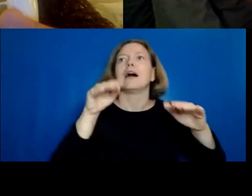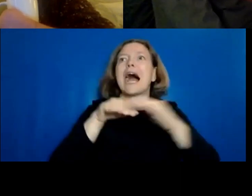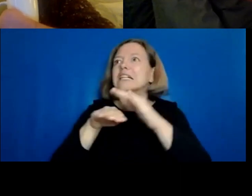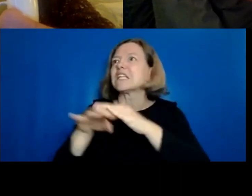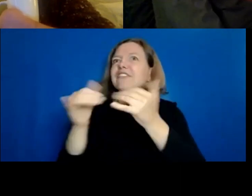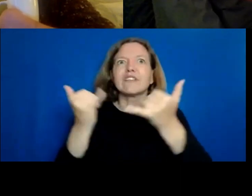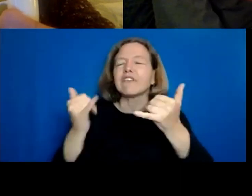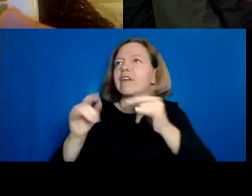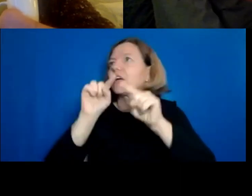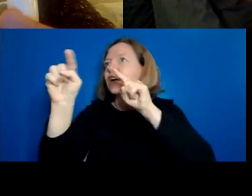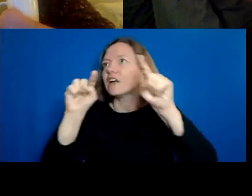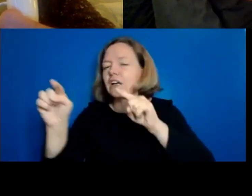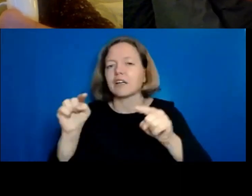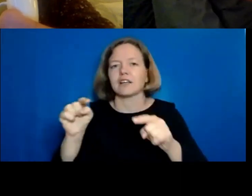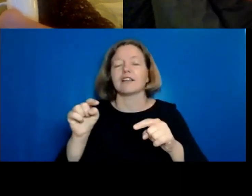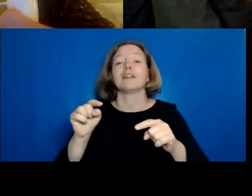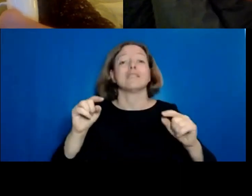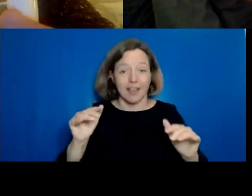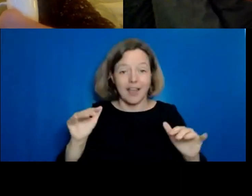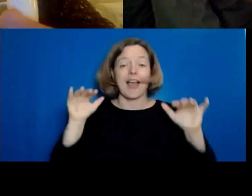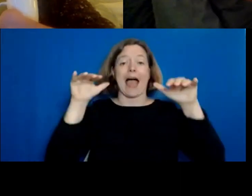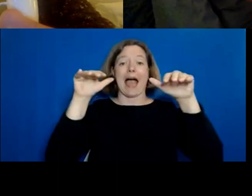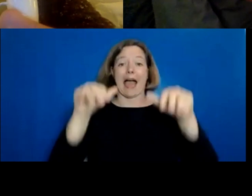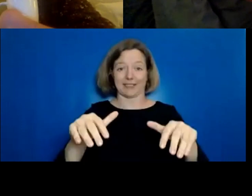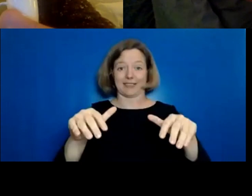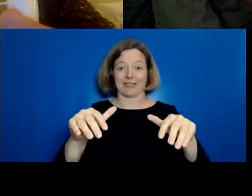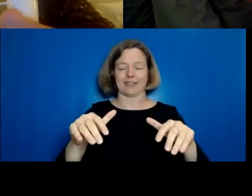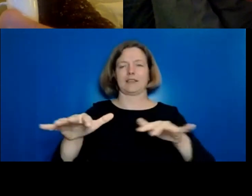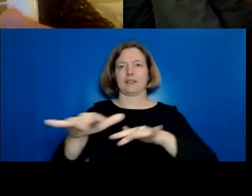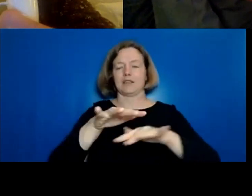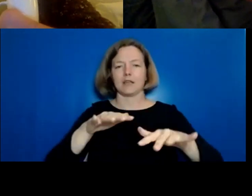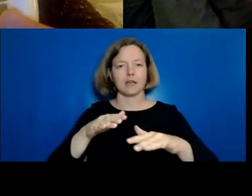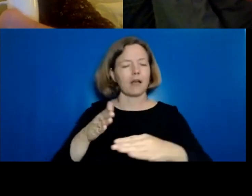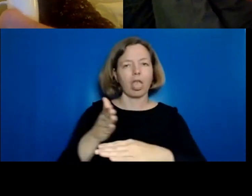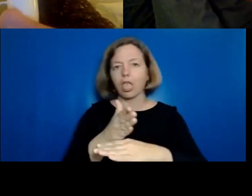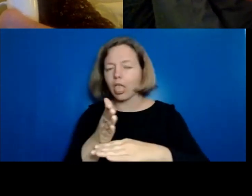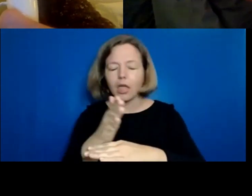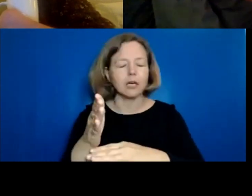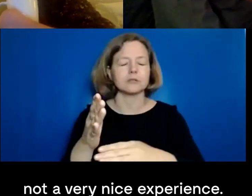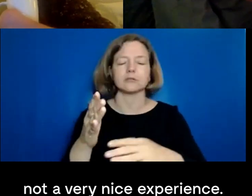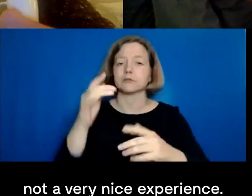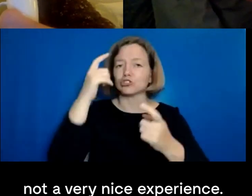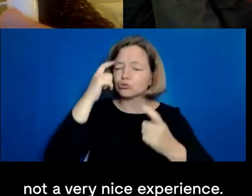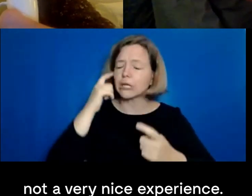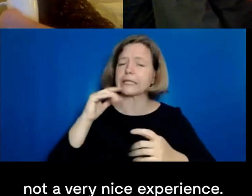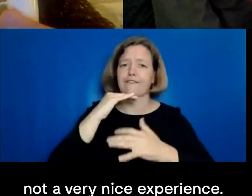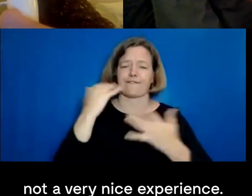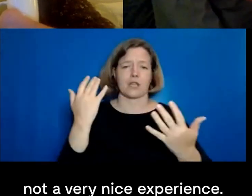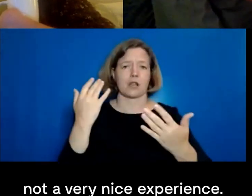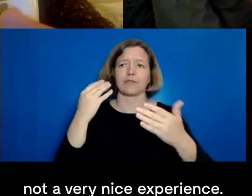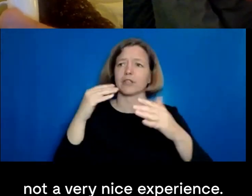navigating the whole conference continued to be stressful, inaccessible, not a very